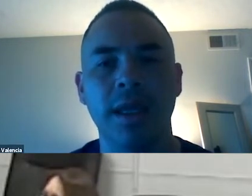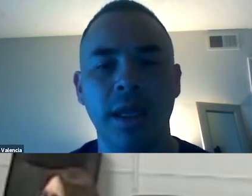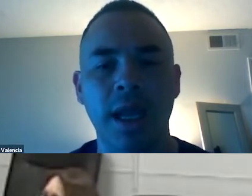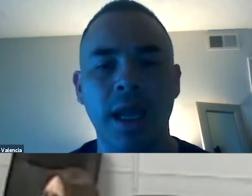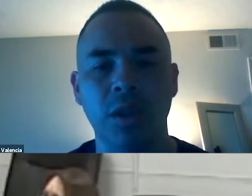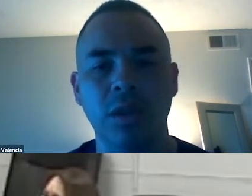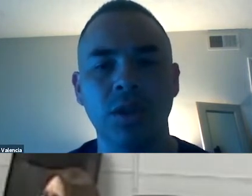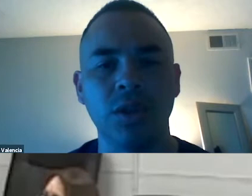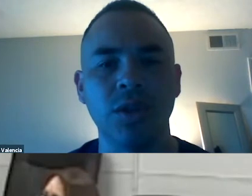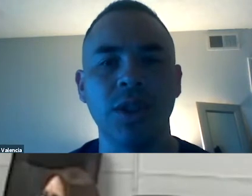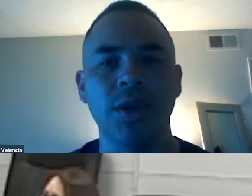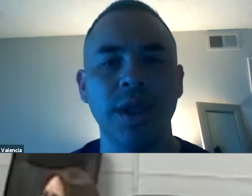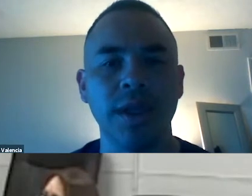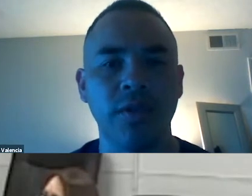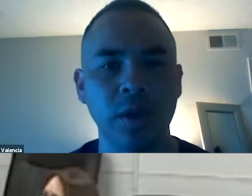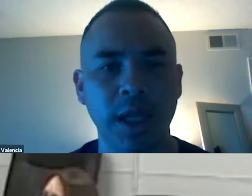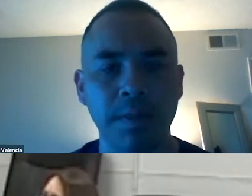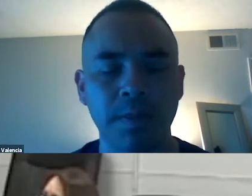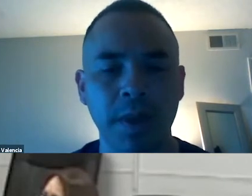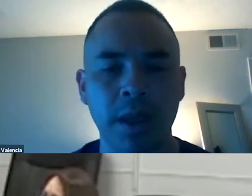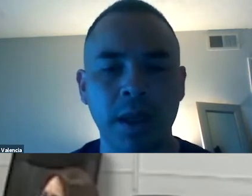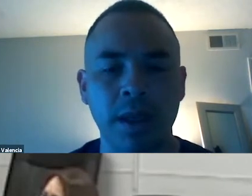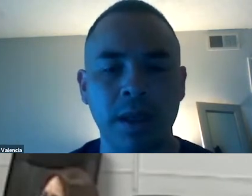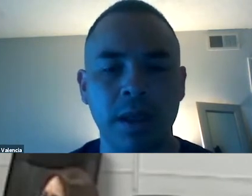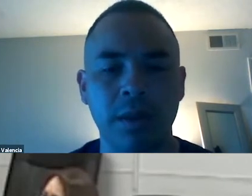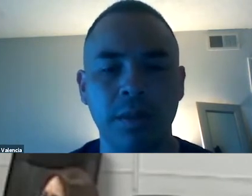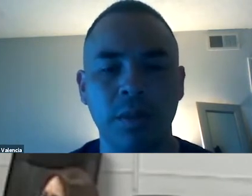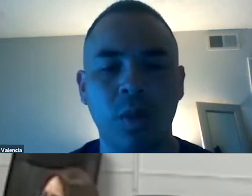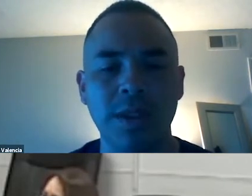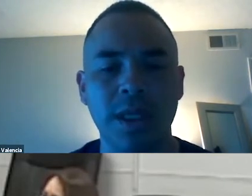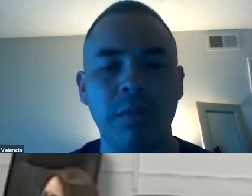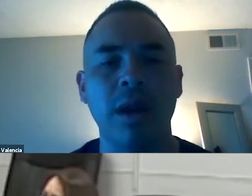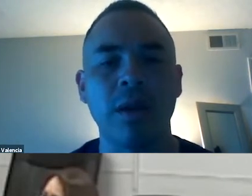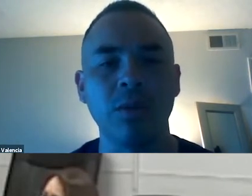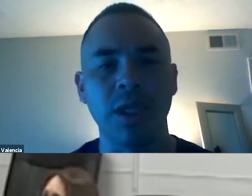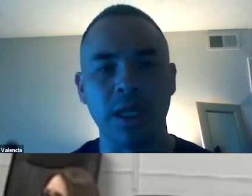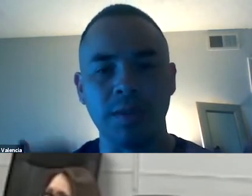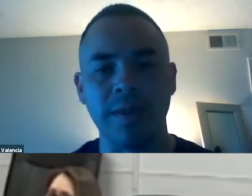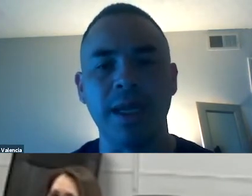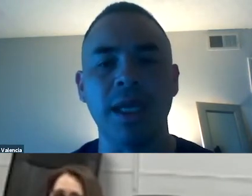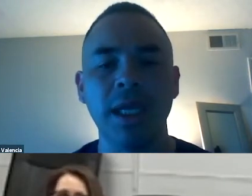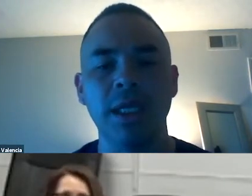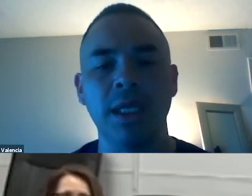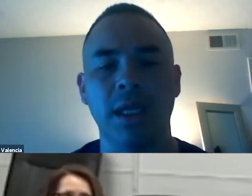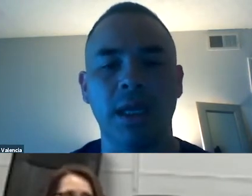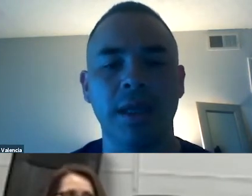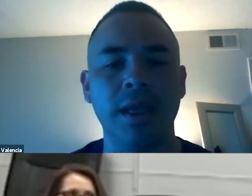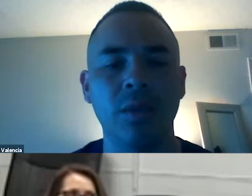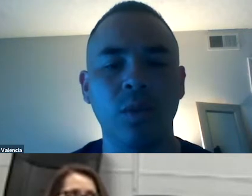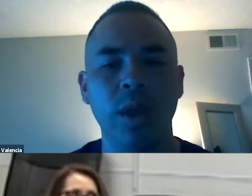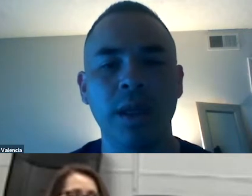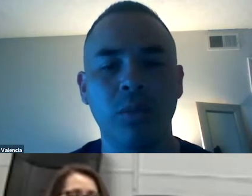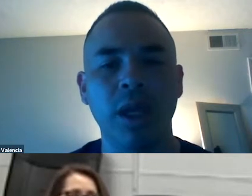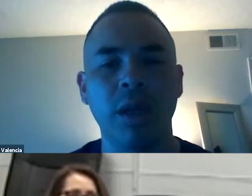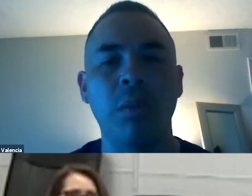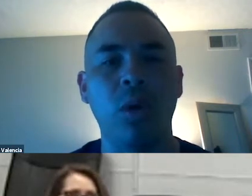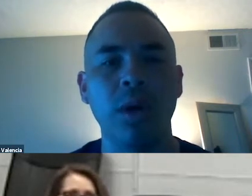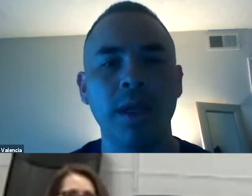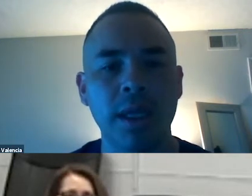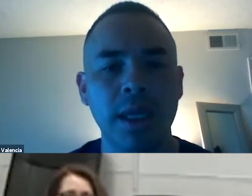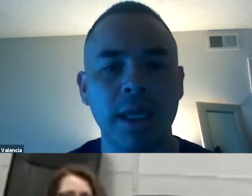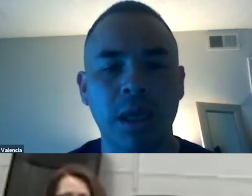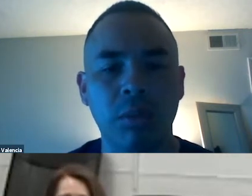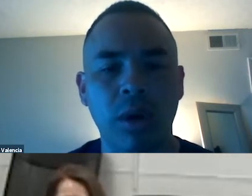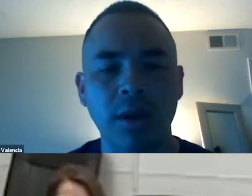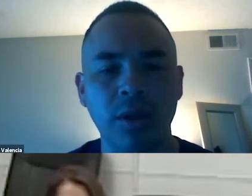state and national, Social Security, full name. Once that background check comes back clean, then we bring him on